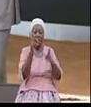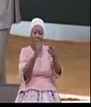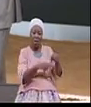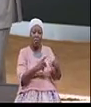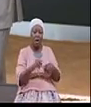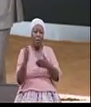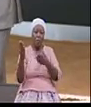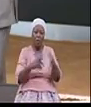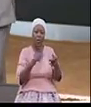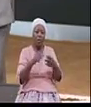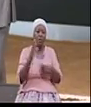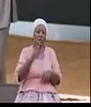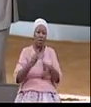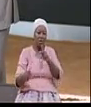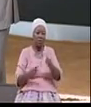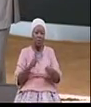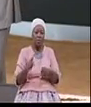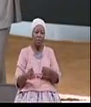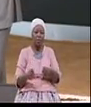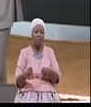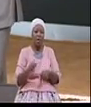was not hiding this now.